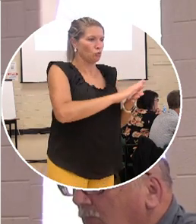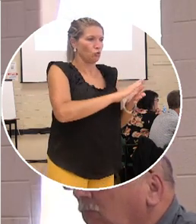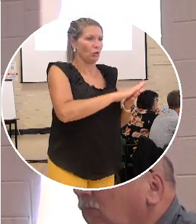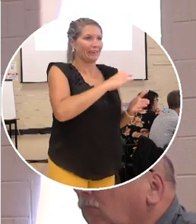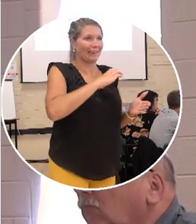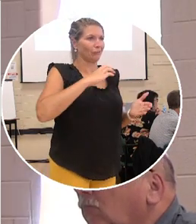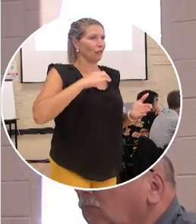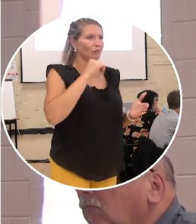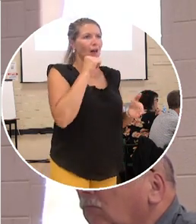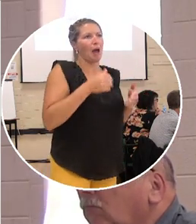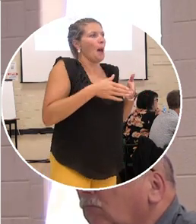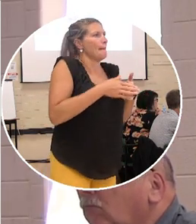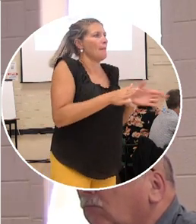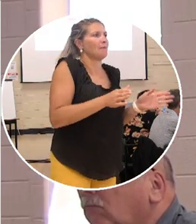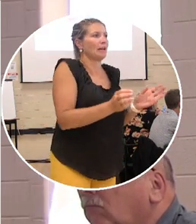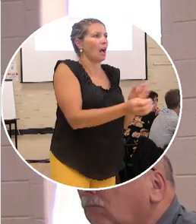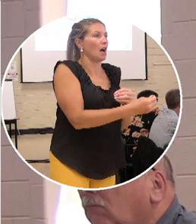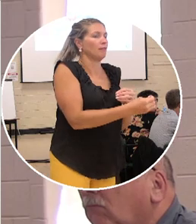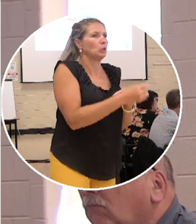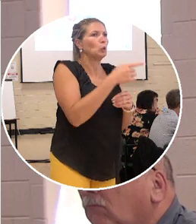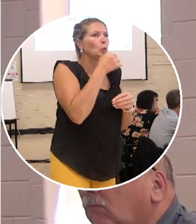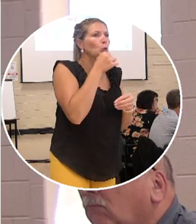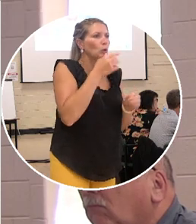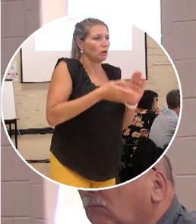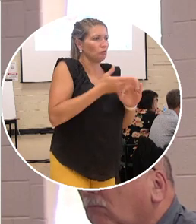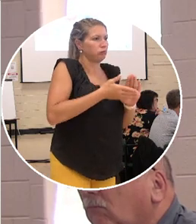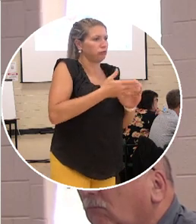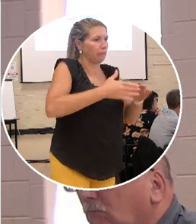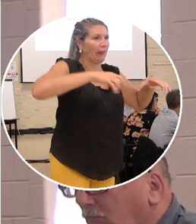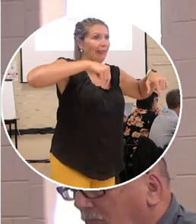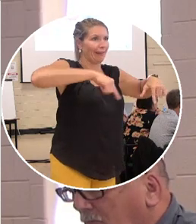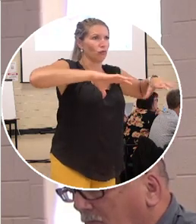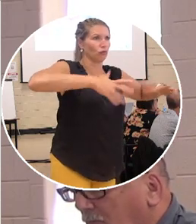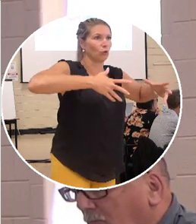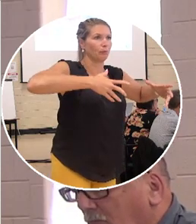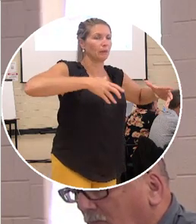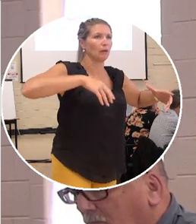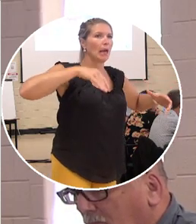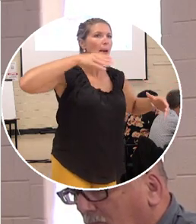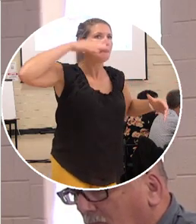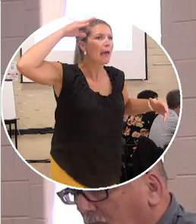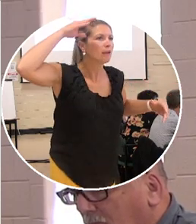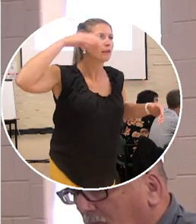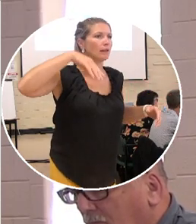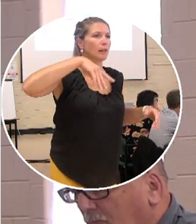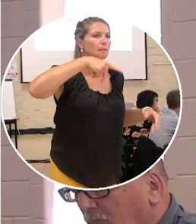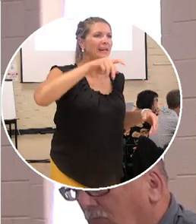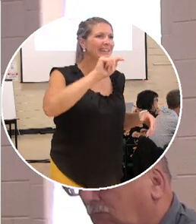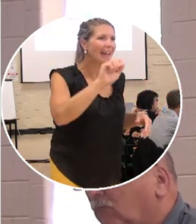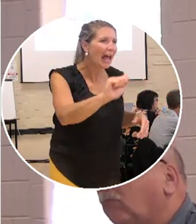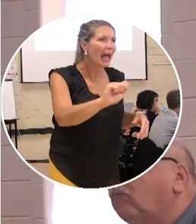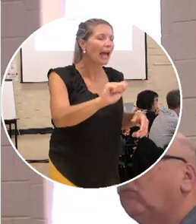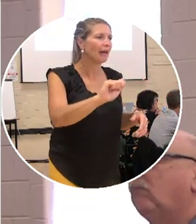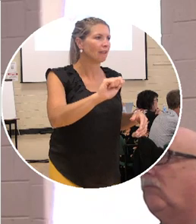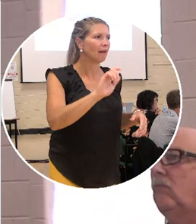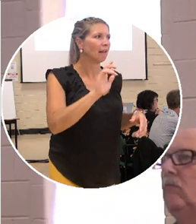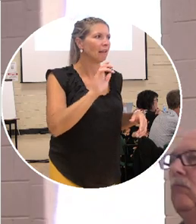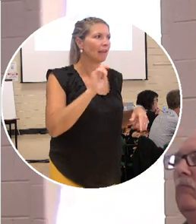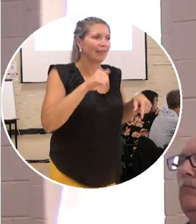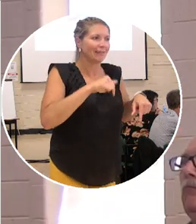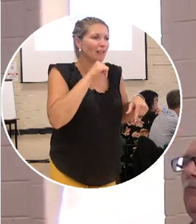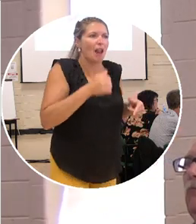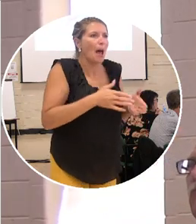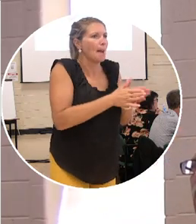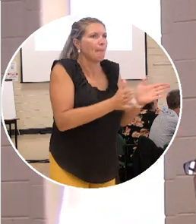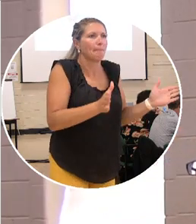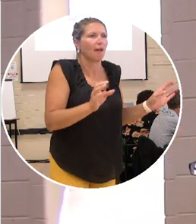School council is a decision by a group of parents, basically a PTA, decided amongst a group of people in a room. It is not a public